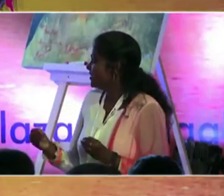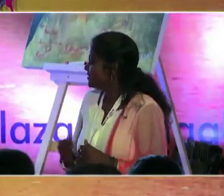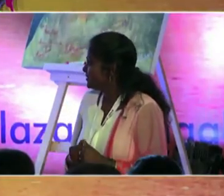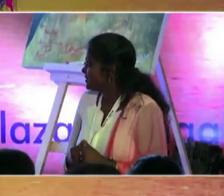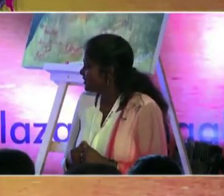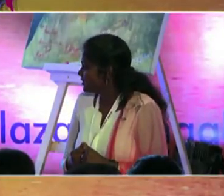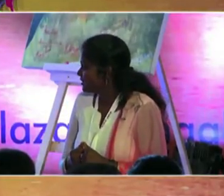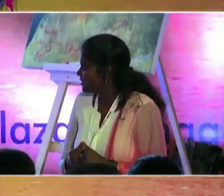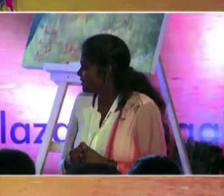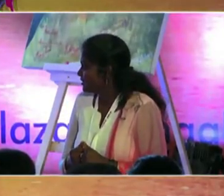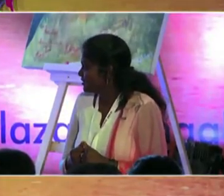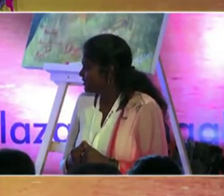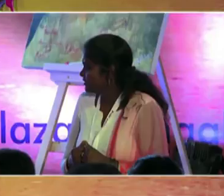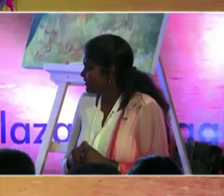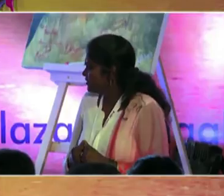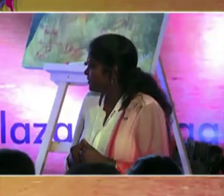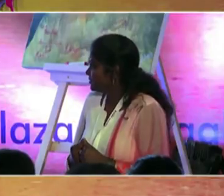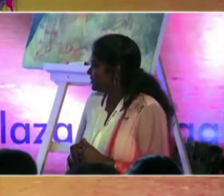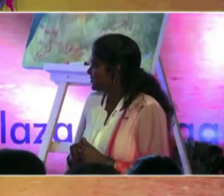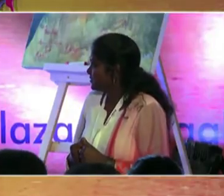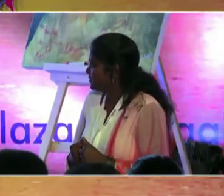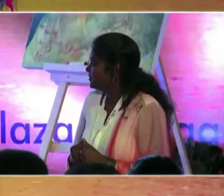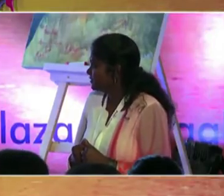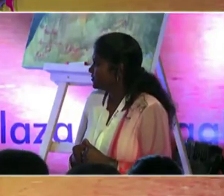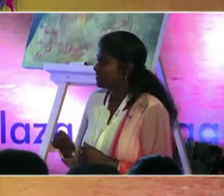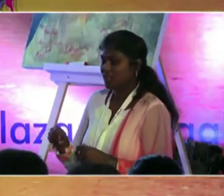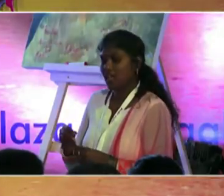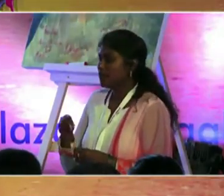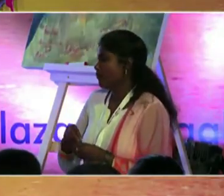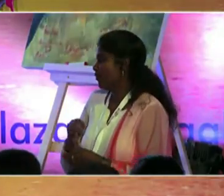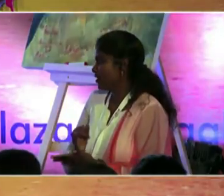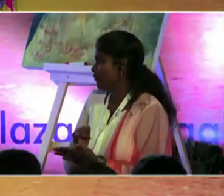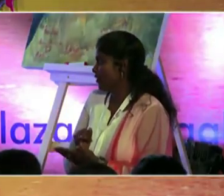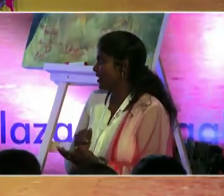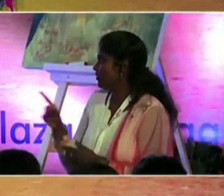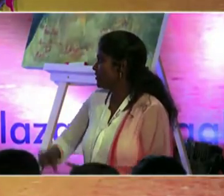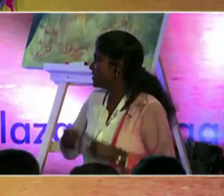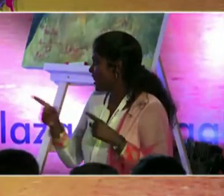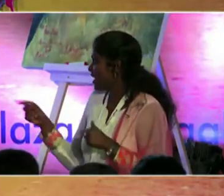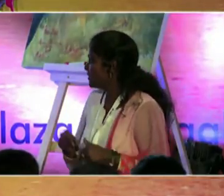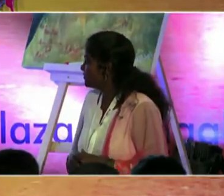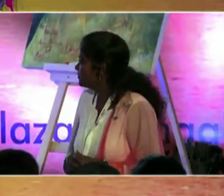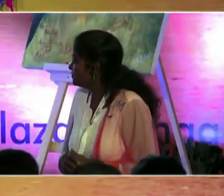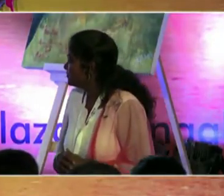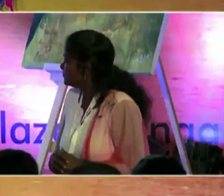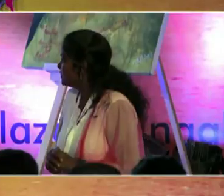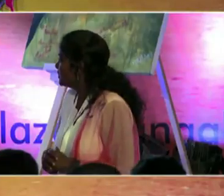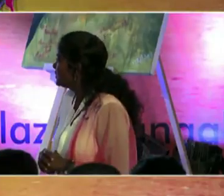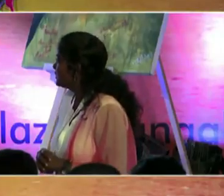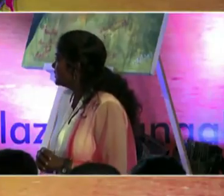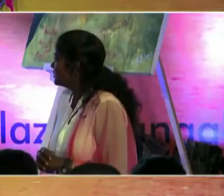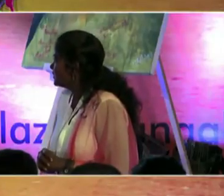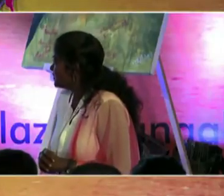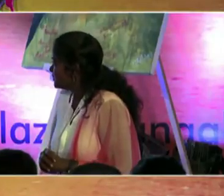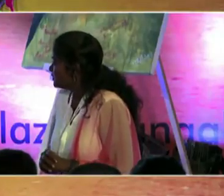on being the cornerstone of my life. It was their belief and their